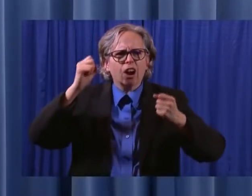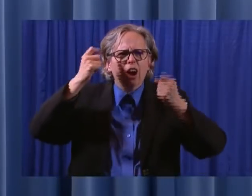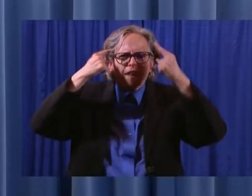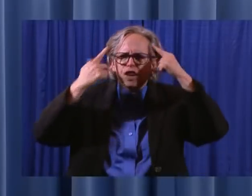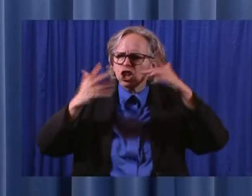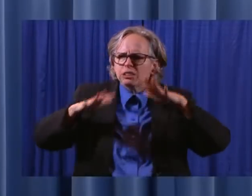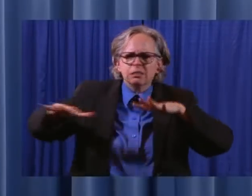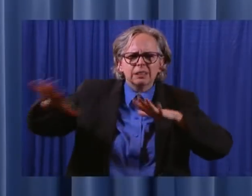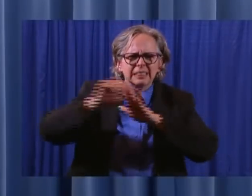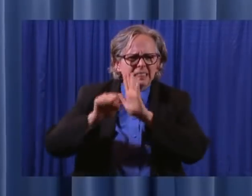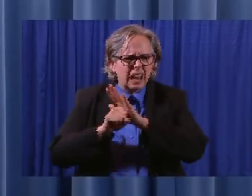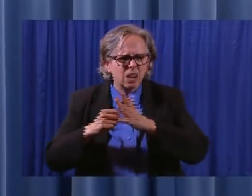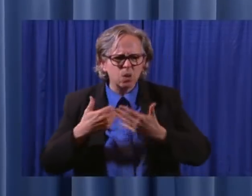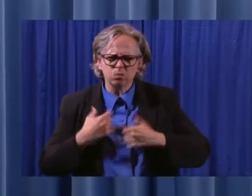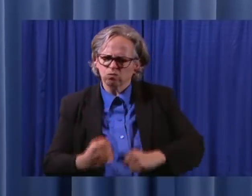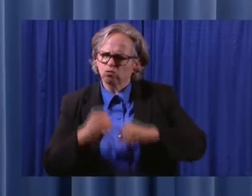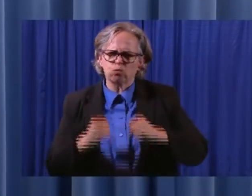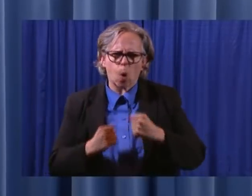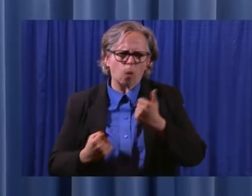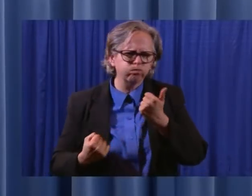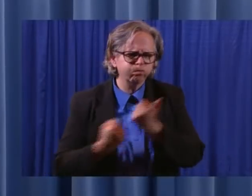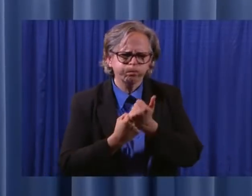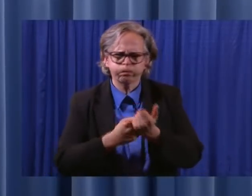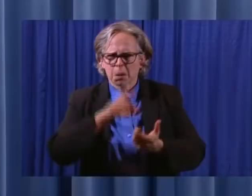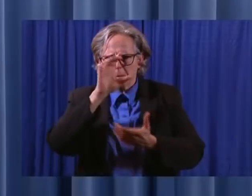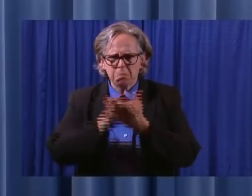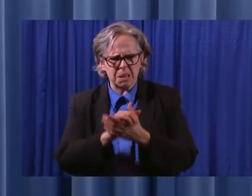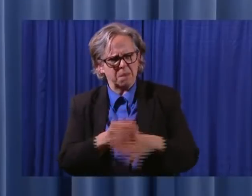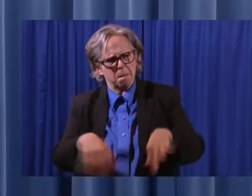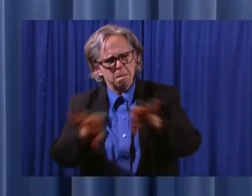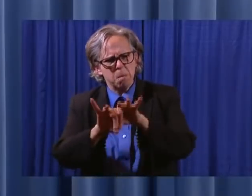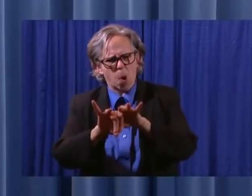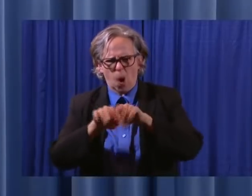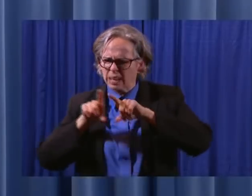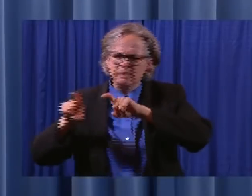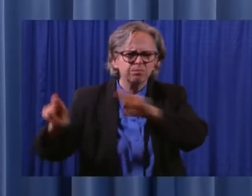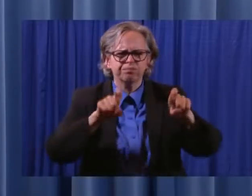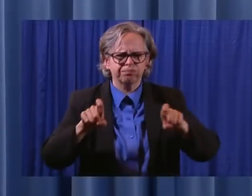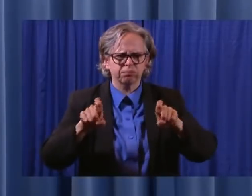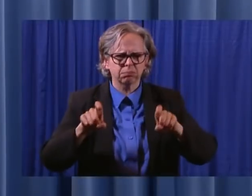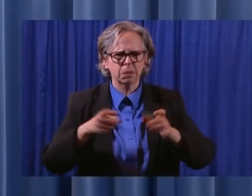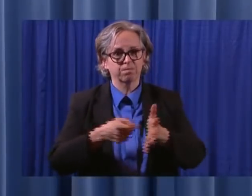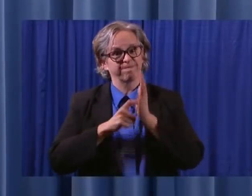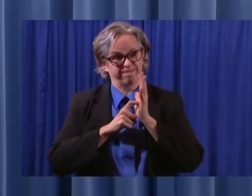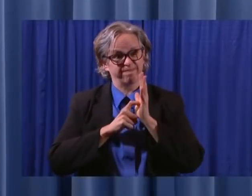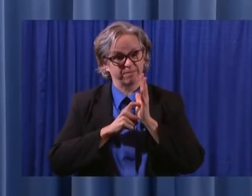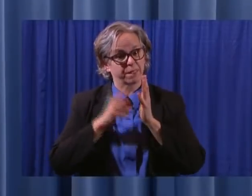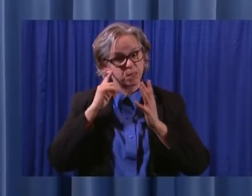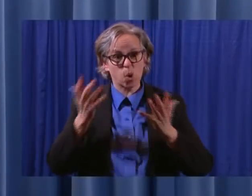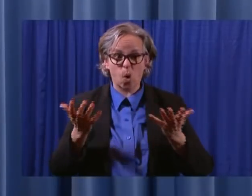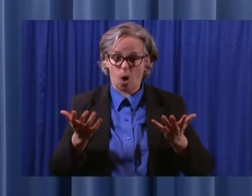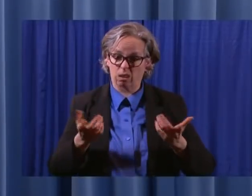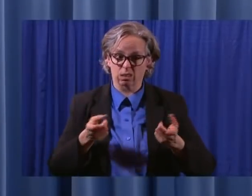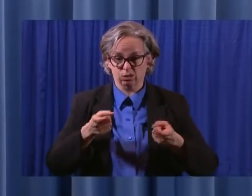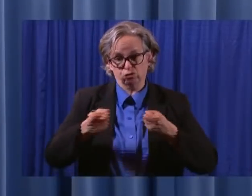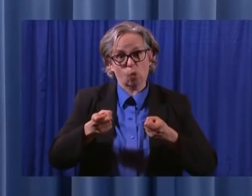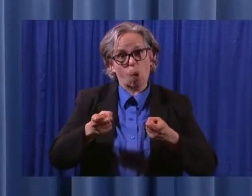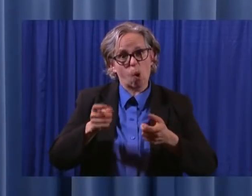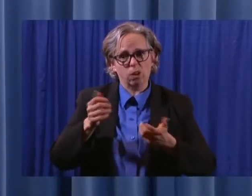made a difference. We need certainly for that to continue. As far as, you